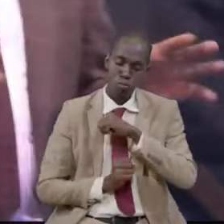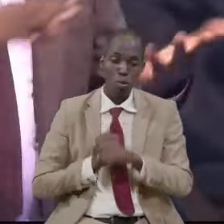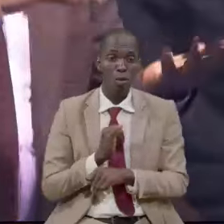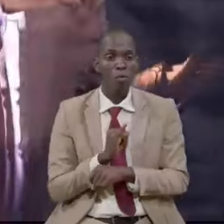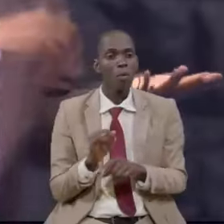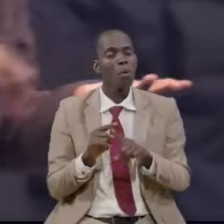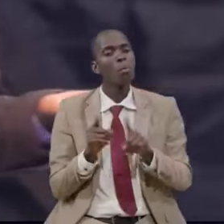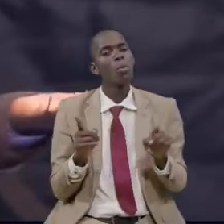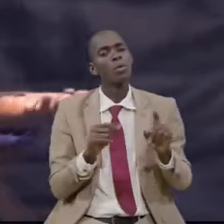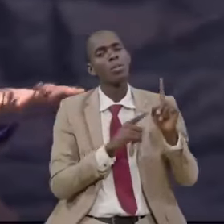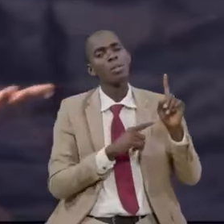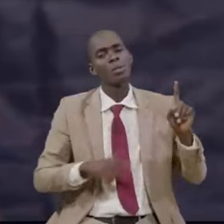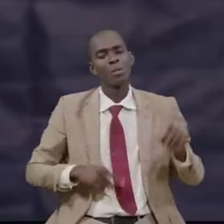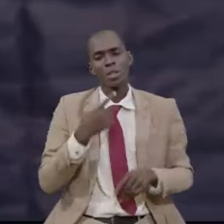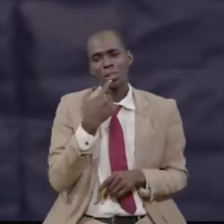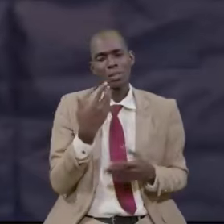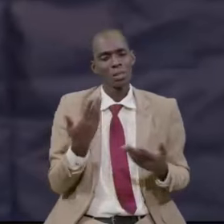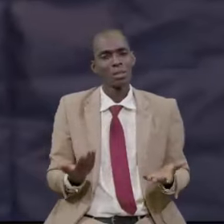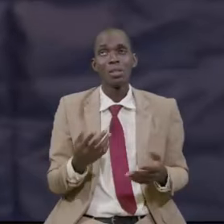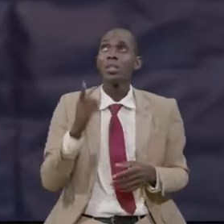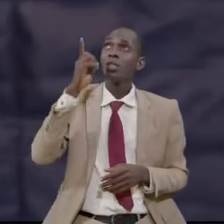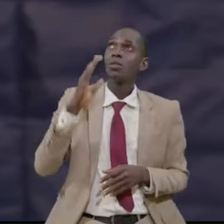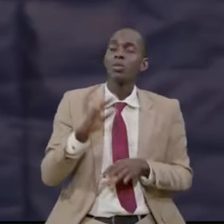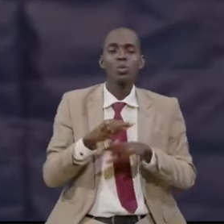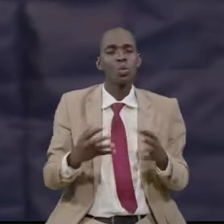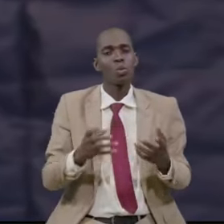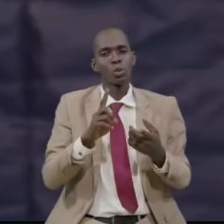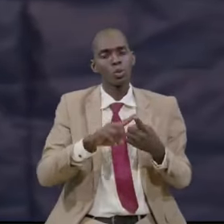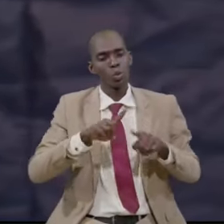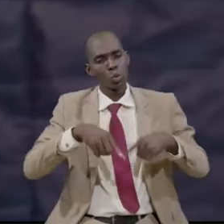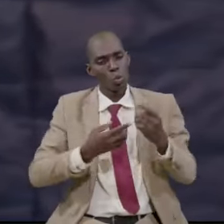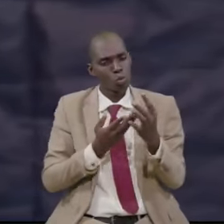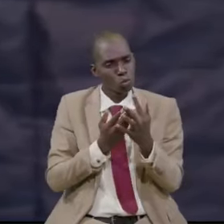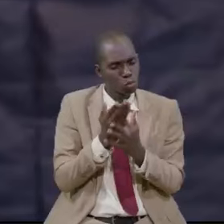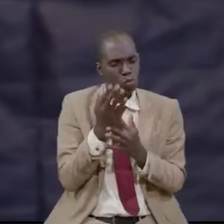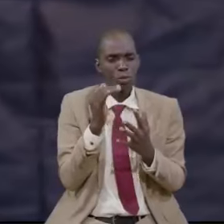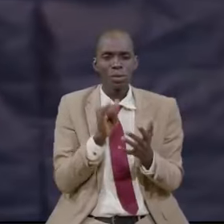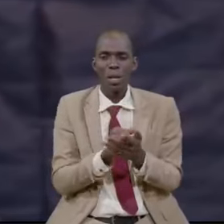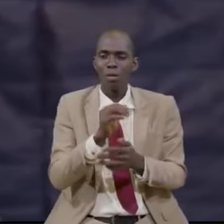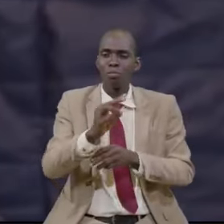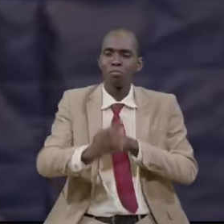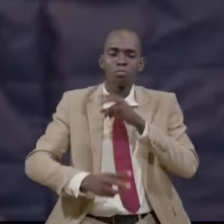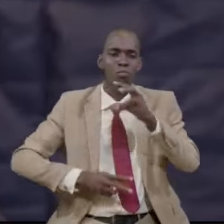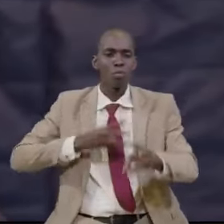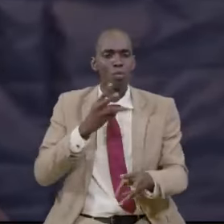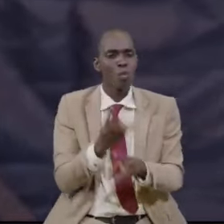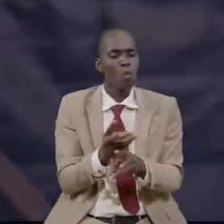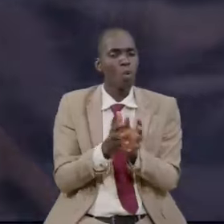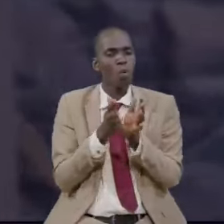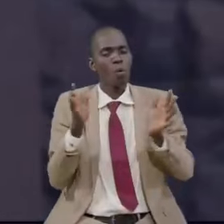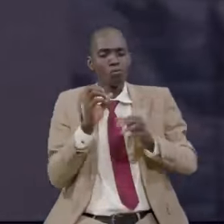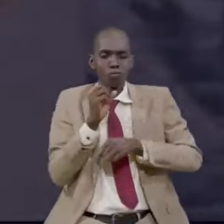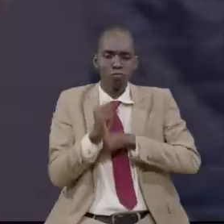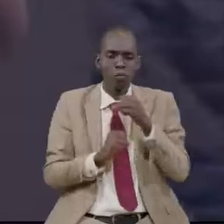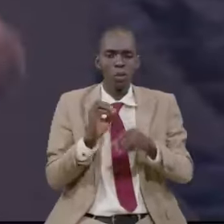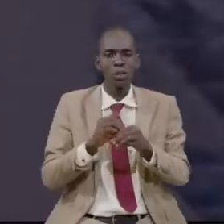want you to go through that universal suffering in the world. He says, I'm